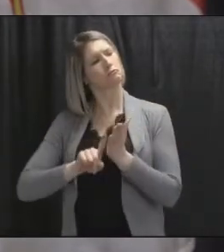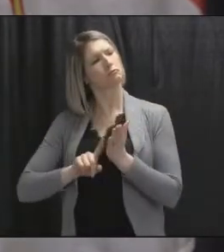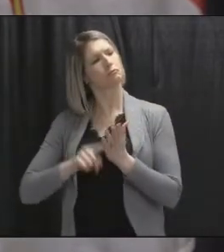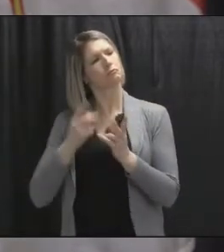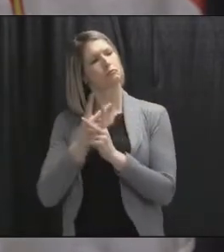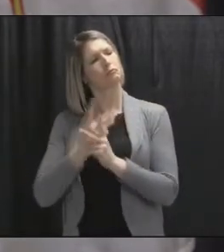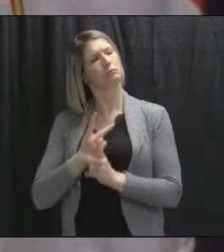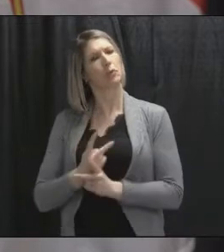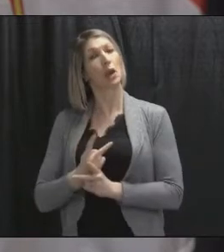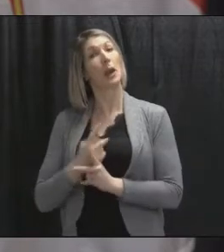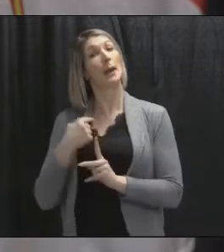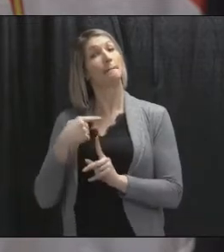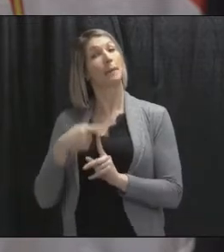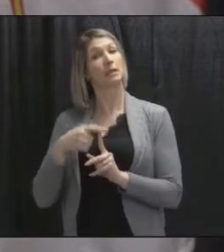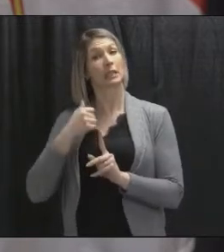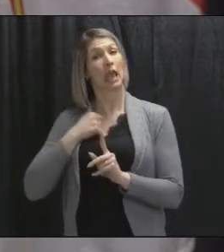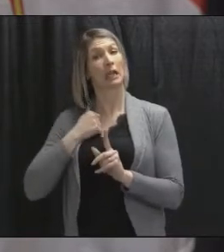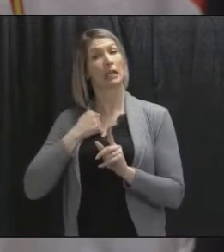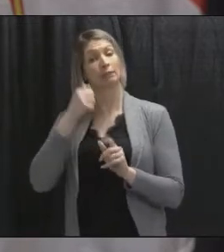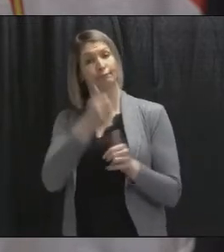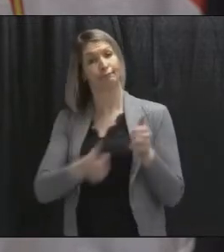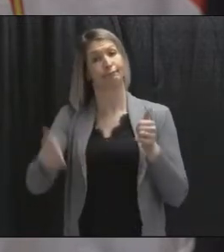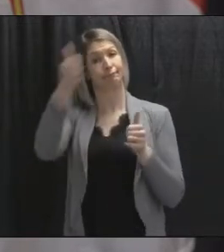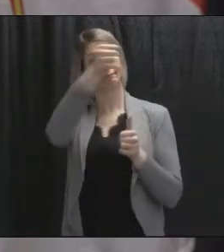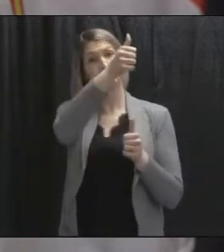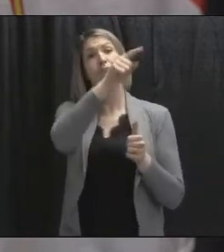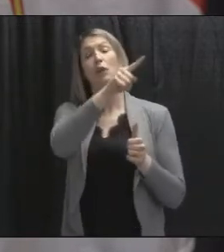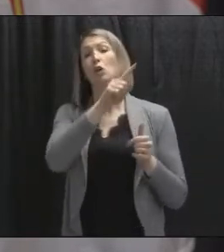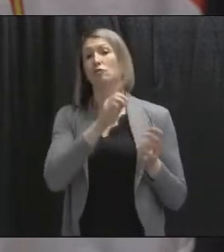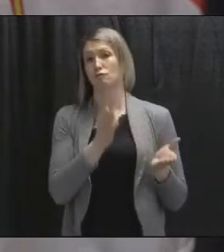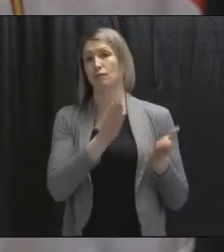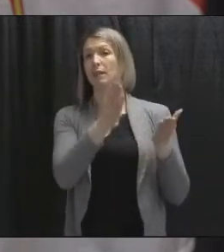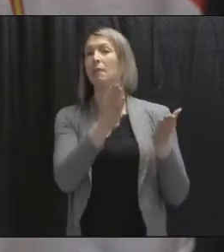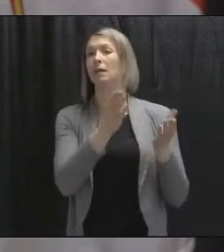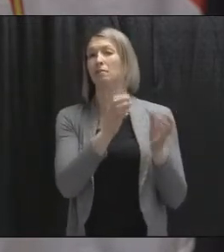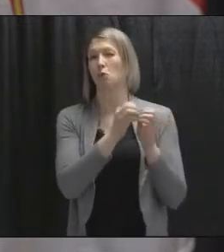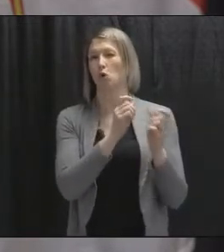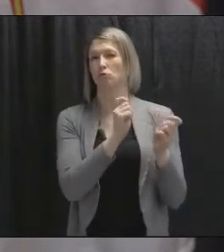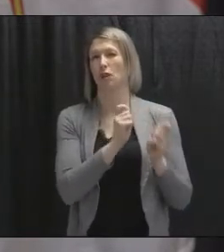Public Health Agency of Canada had recommended some changes